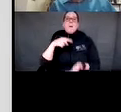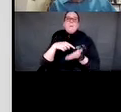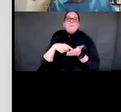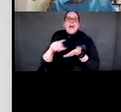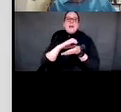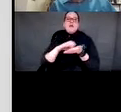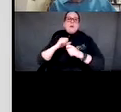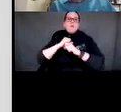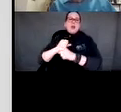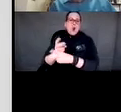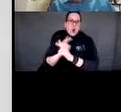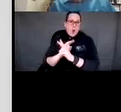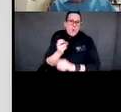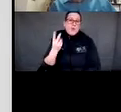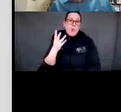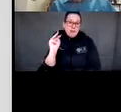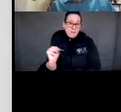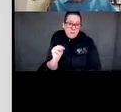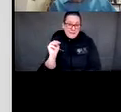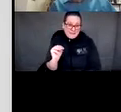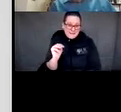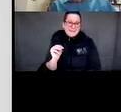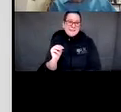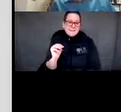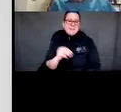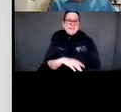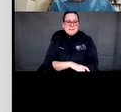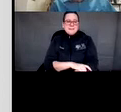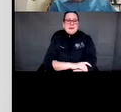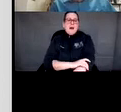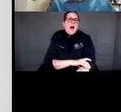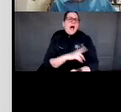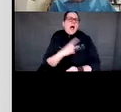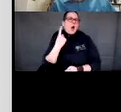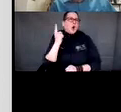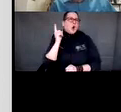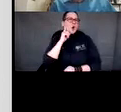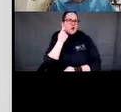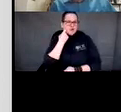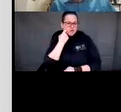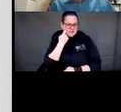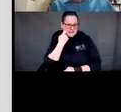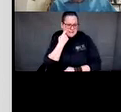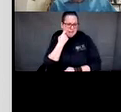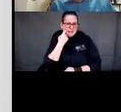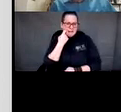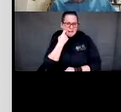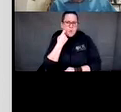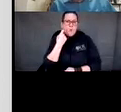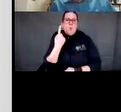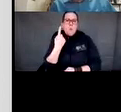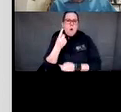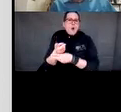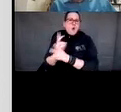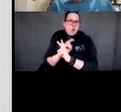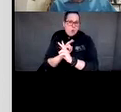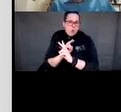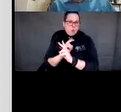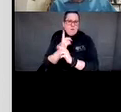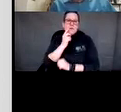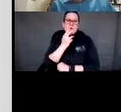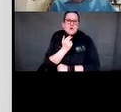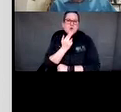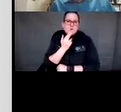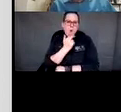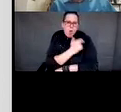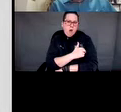$12 million. We'll go through the process, and I did hear just recently that we did have one of those loans at one of our very small affiliates